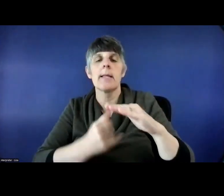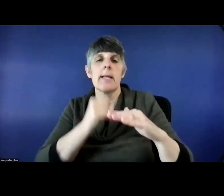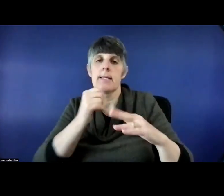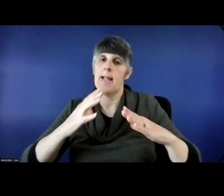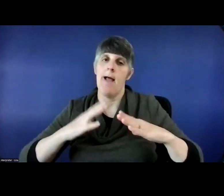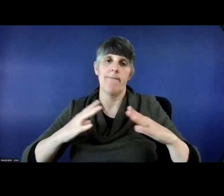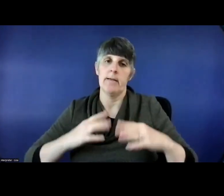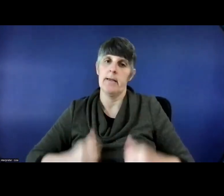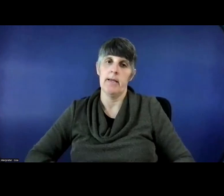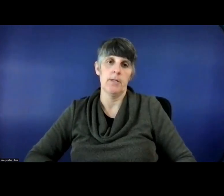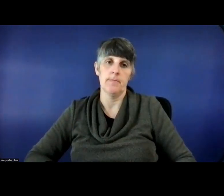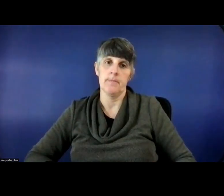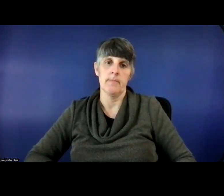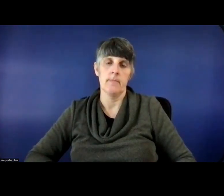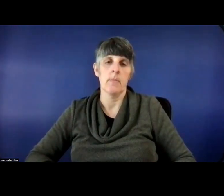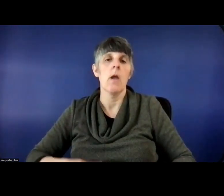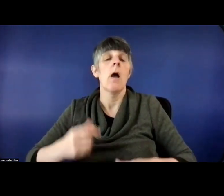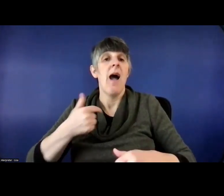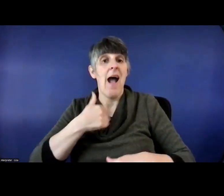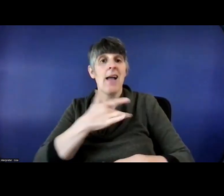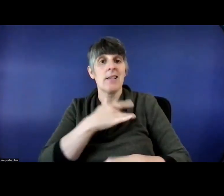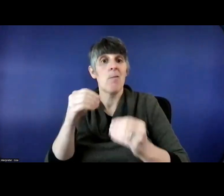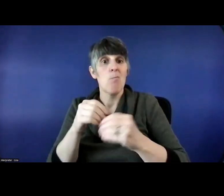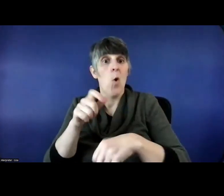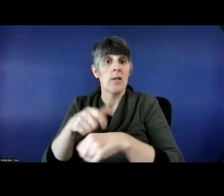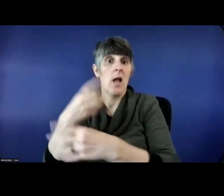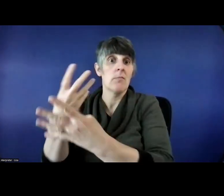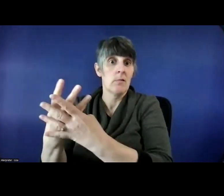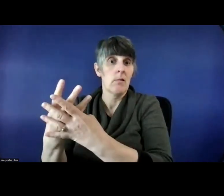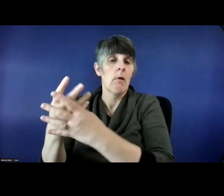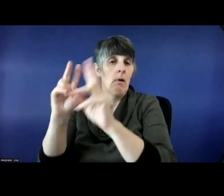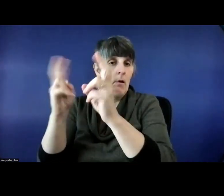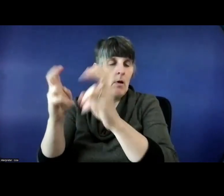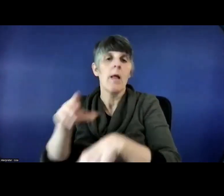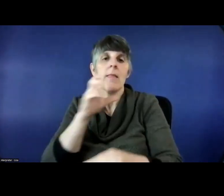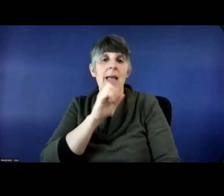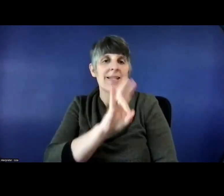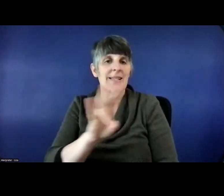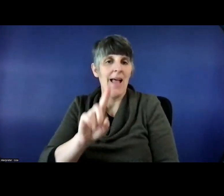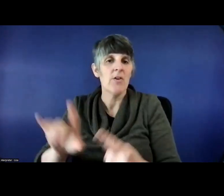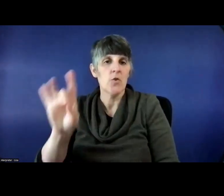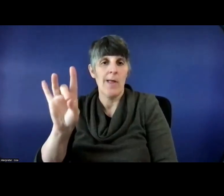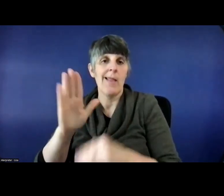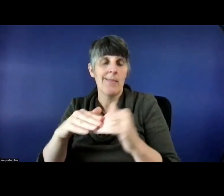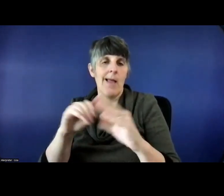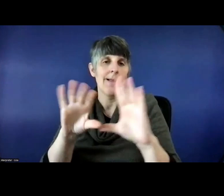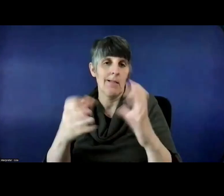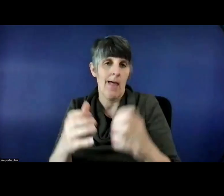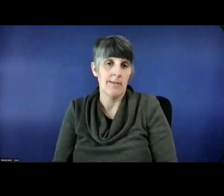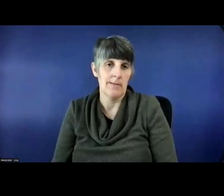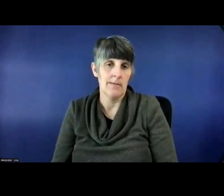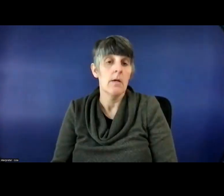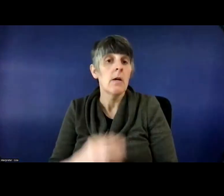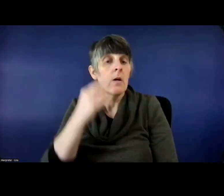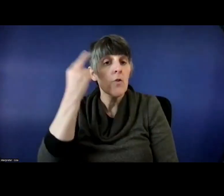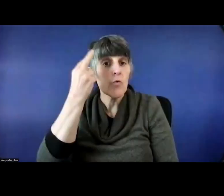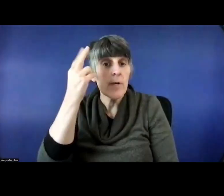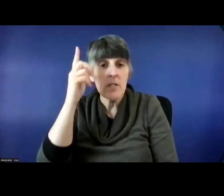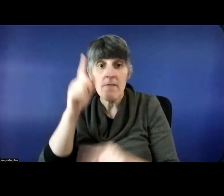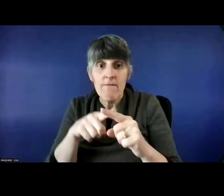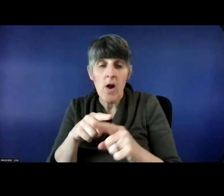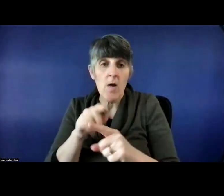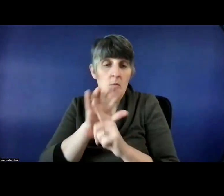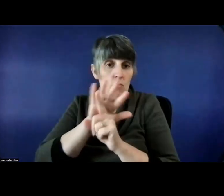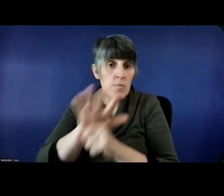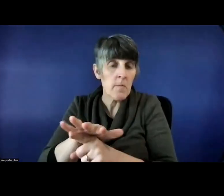vacation. I spent more hours in confinement between the ages of 7 and 8 than I did in class. The reasons ranged from being restricted